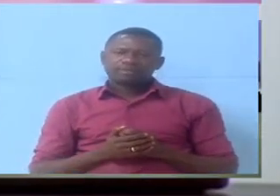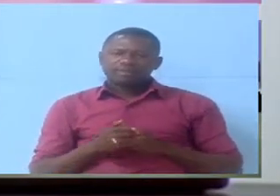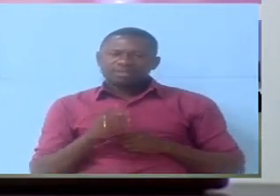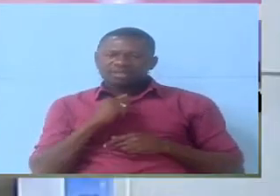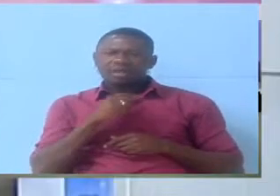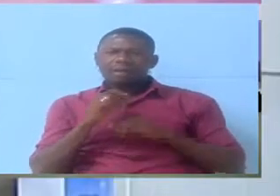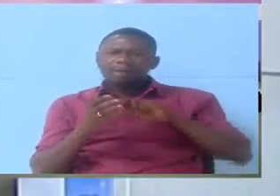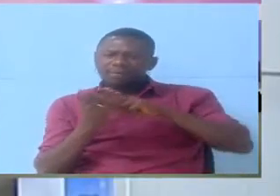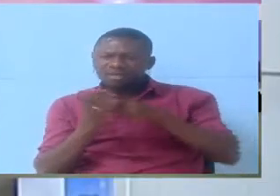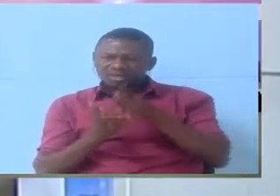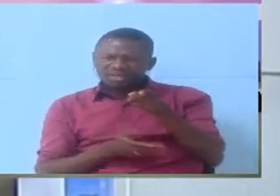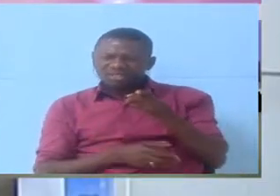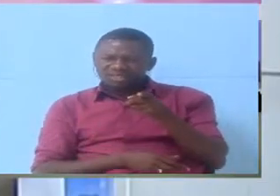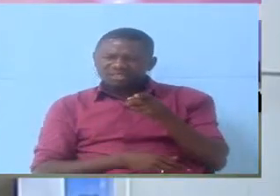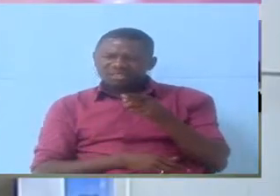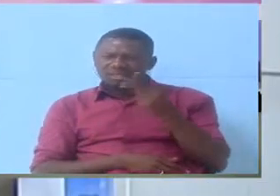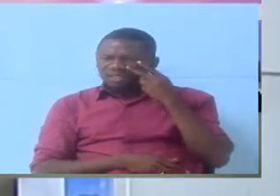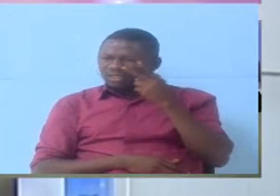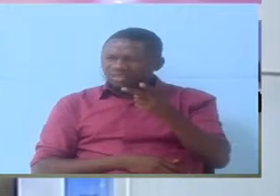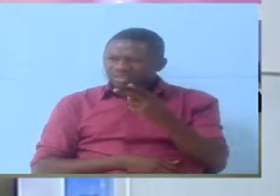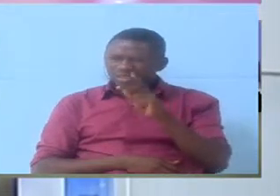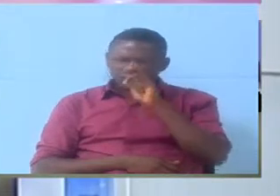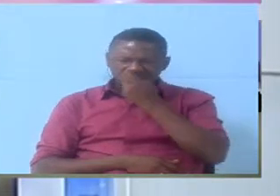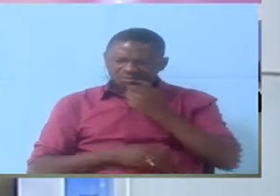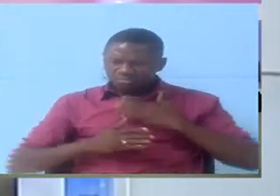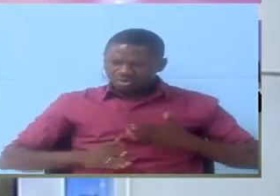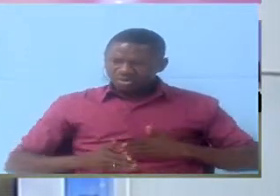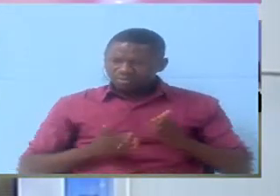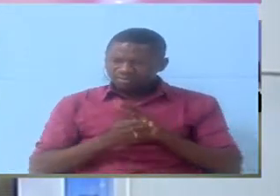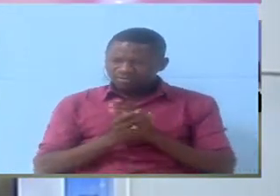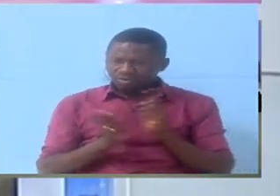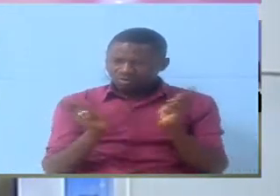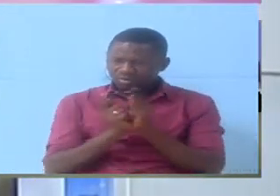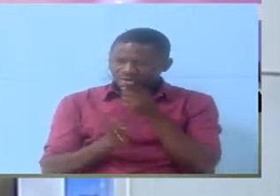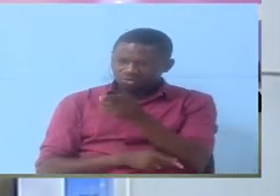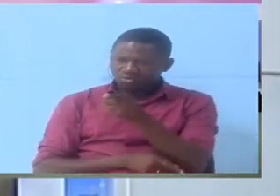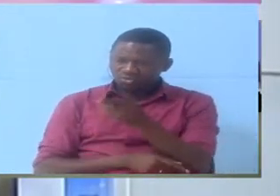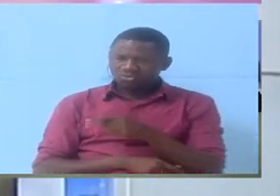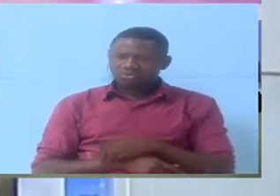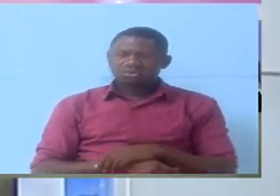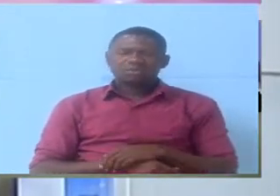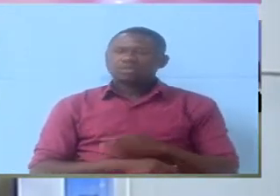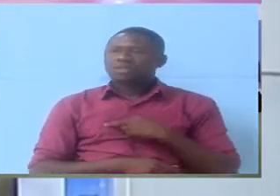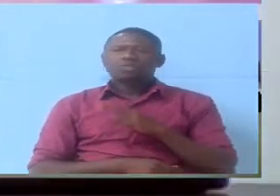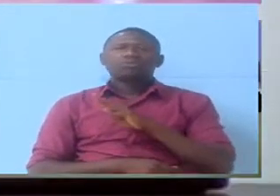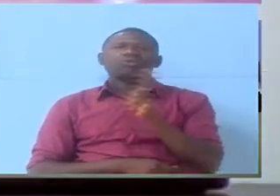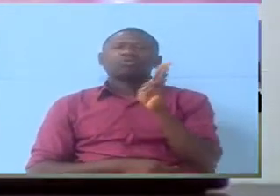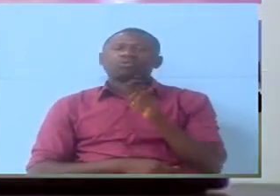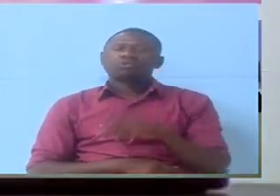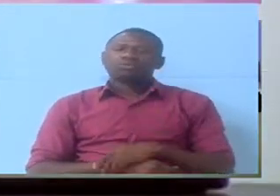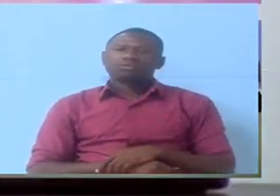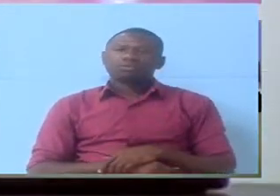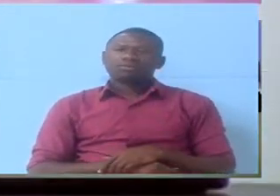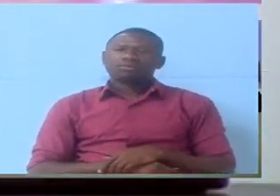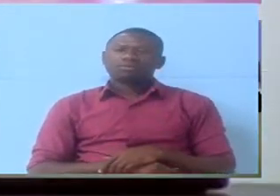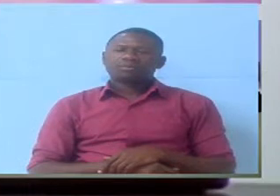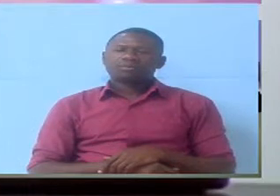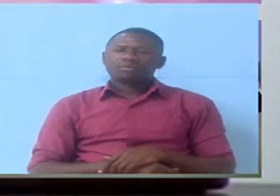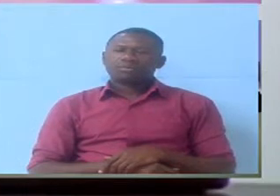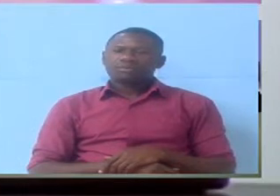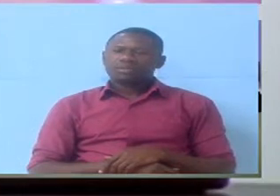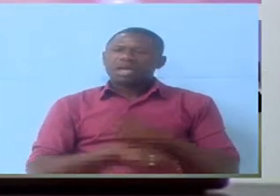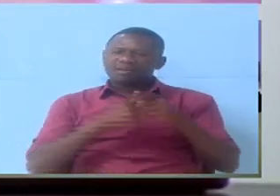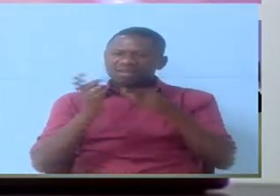with you? Janning atebe ni be kuma fali na nyote ma. Fo ay fure ol jele ba. No control. Ani. Did he ask to see them?